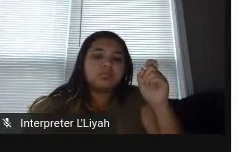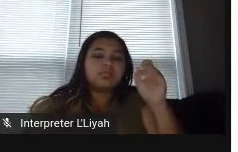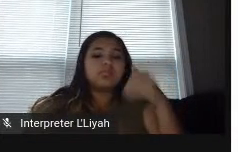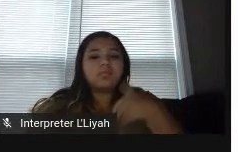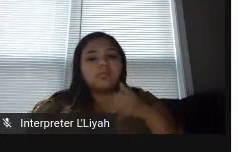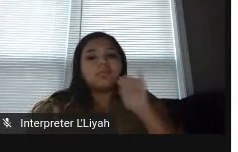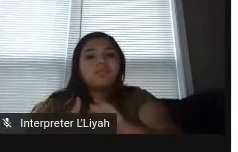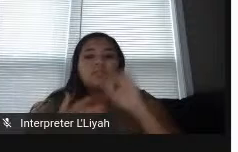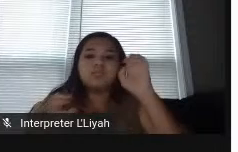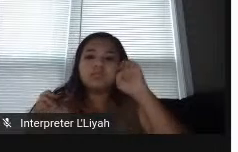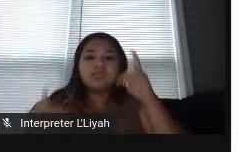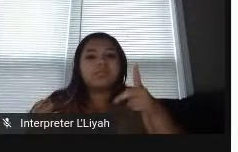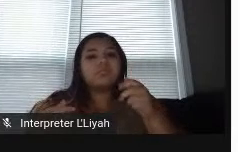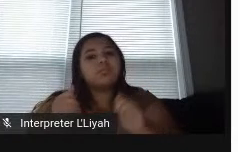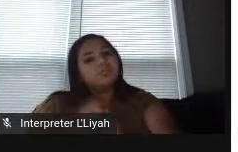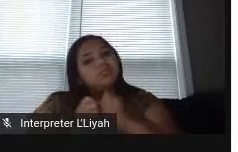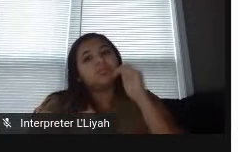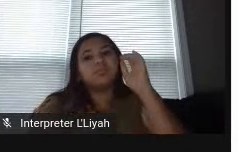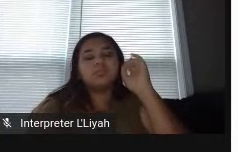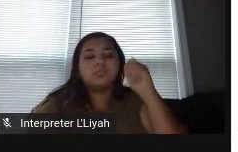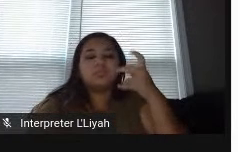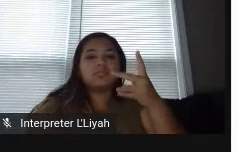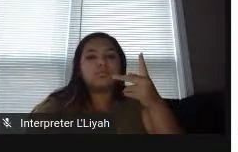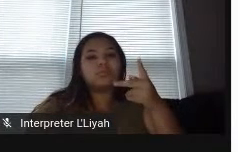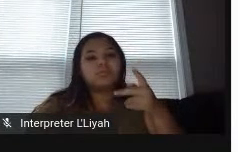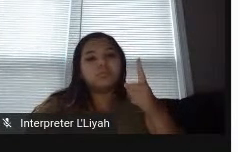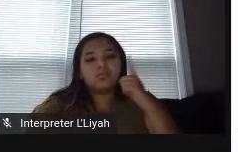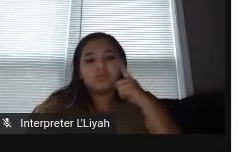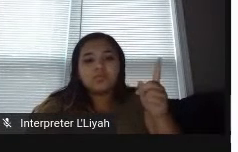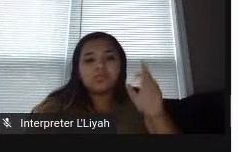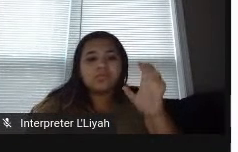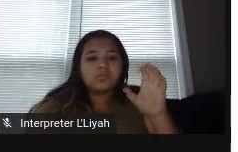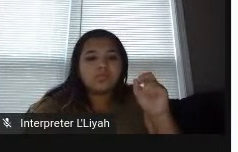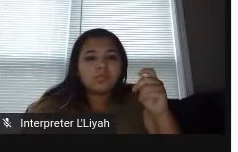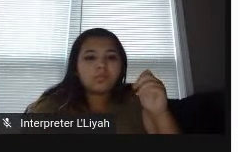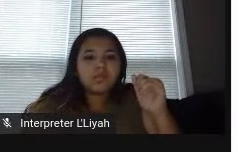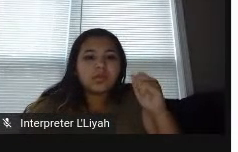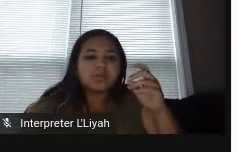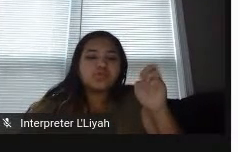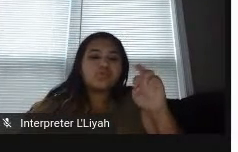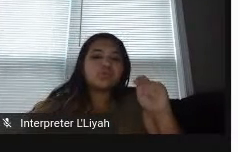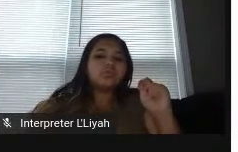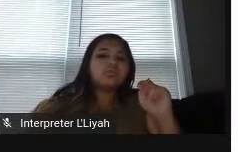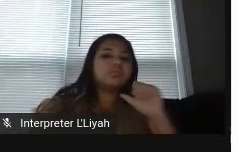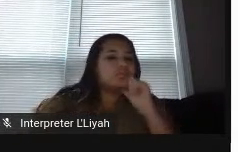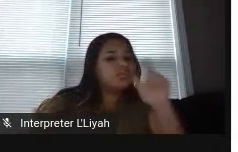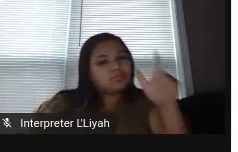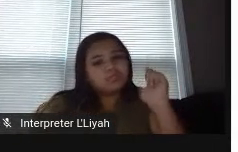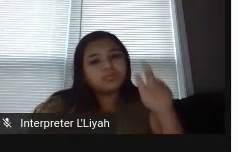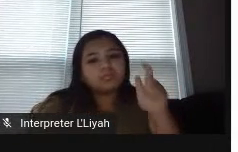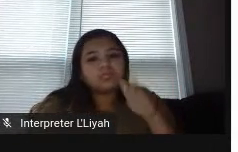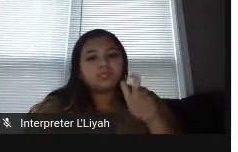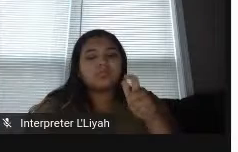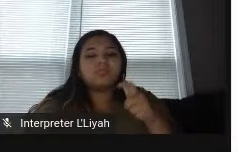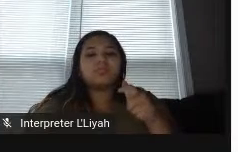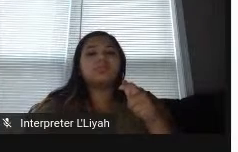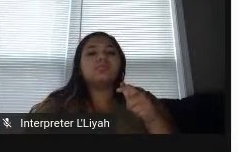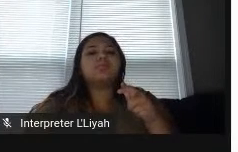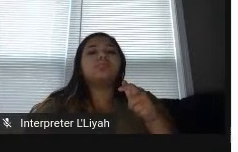that IEP, but most of their IEPs are for accommodations. So not